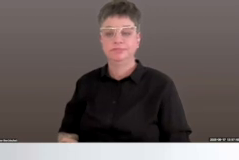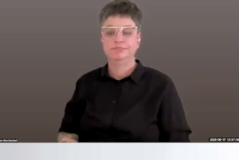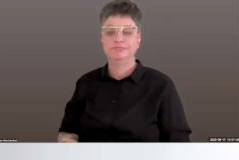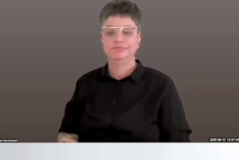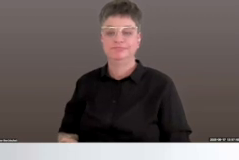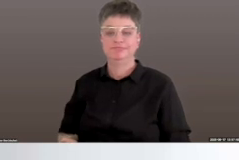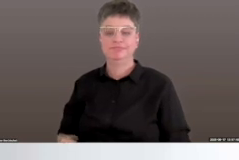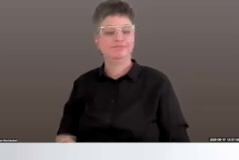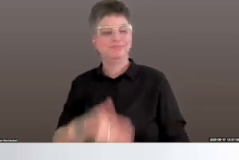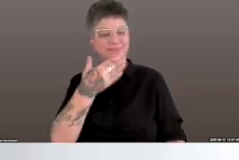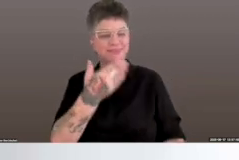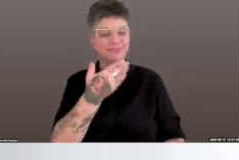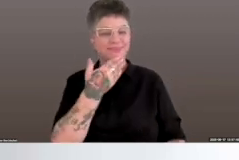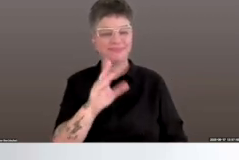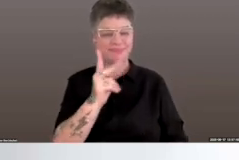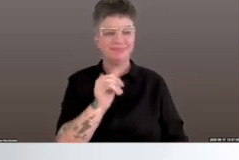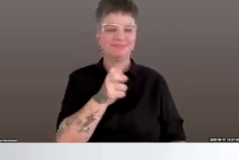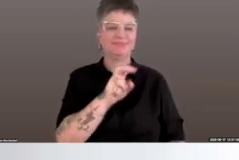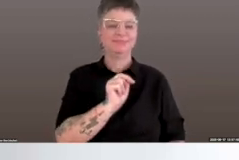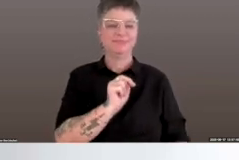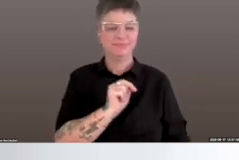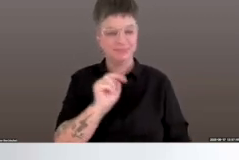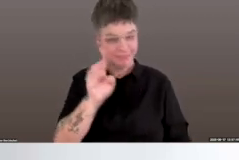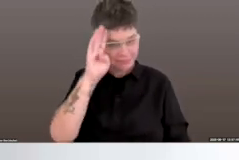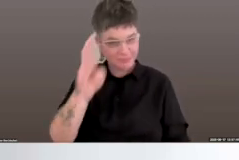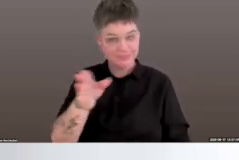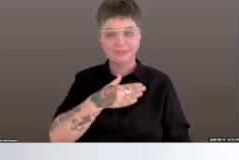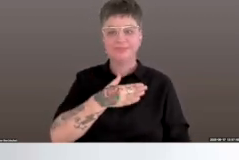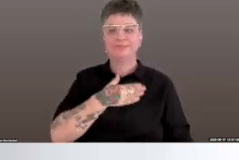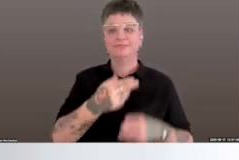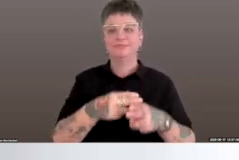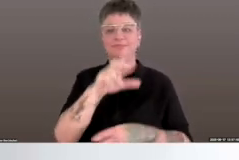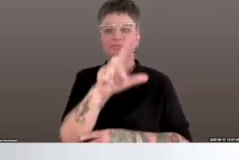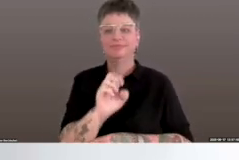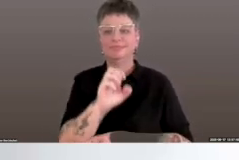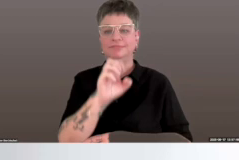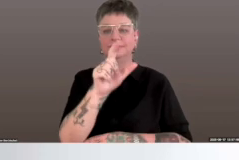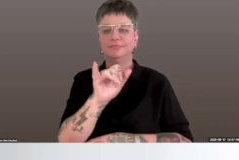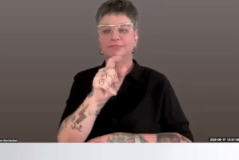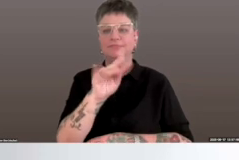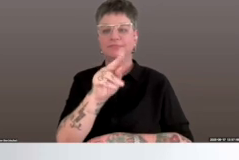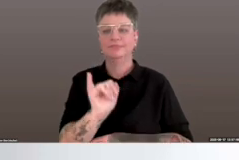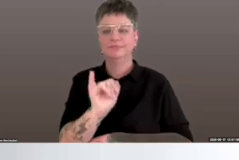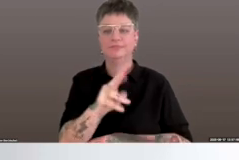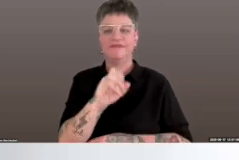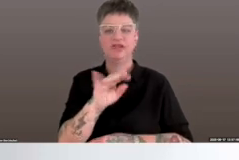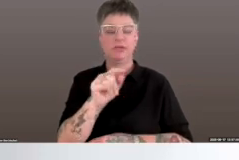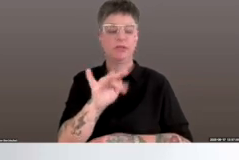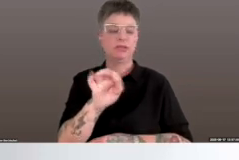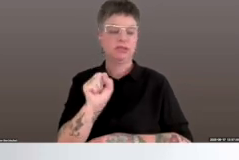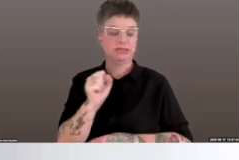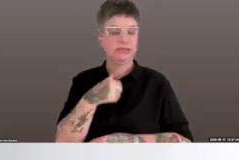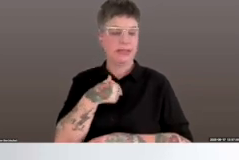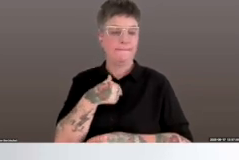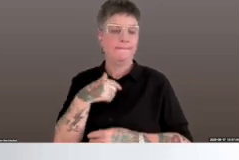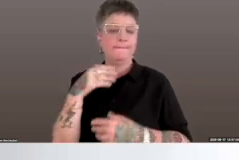Thanks, Catherine. Good afternoon, everyone. My name is Leilani Viramontes. I'm an air pollution specialist at CARB, and today